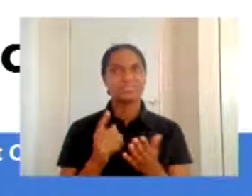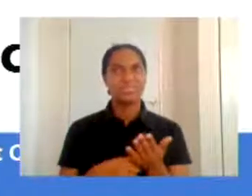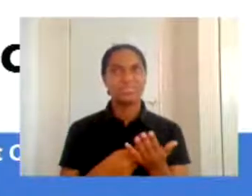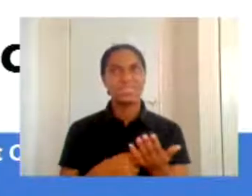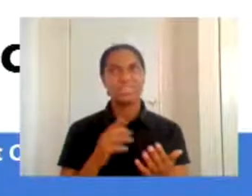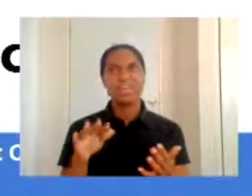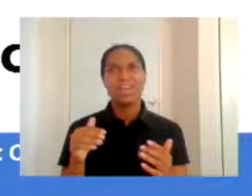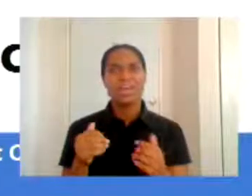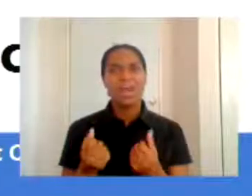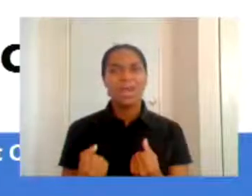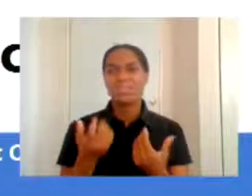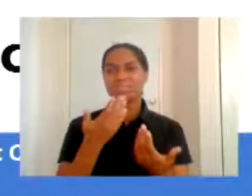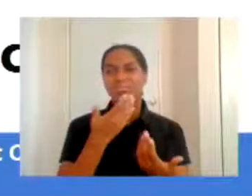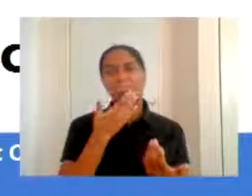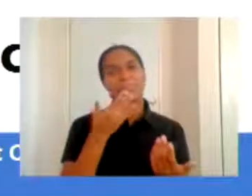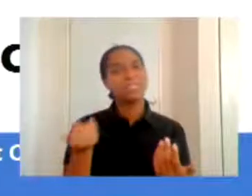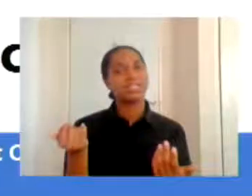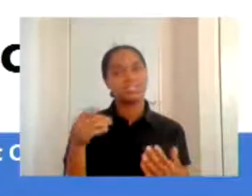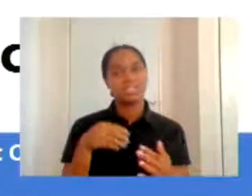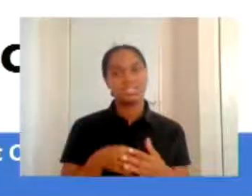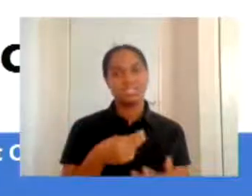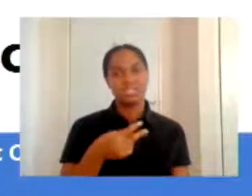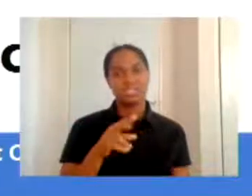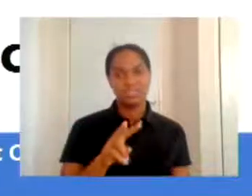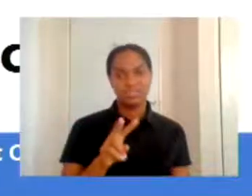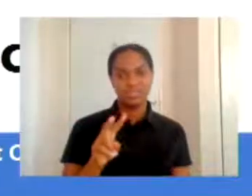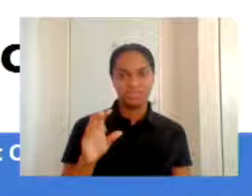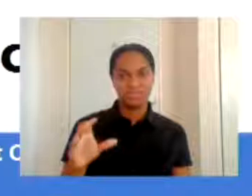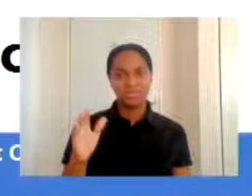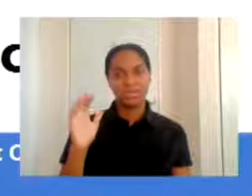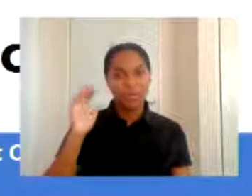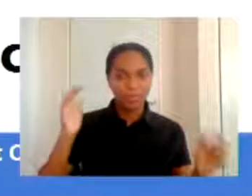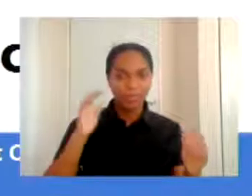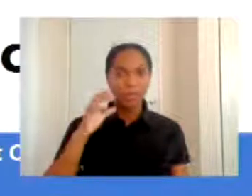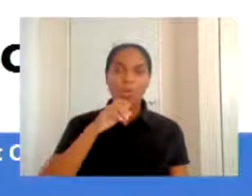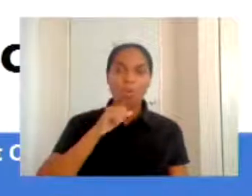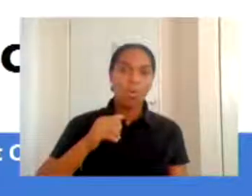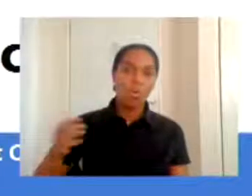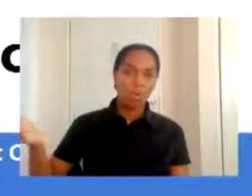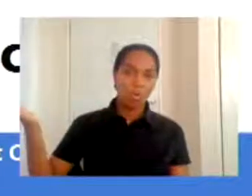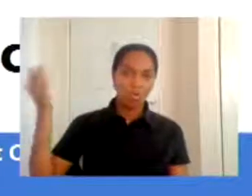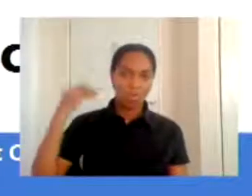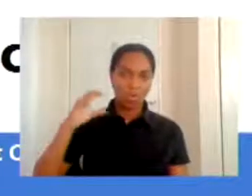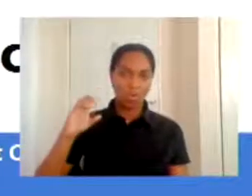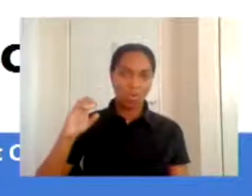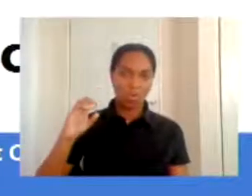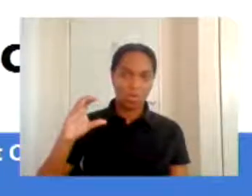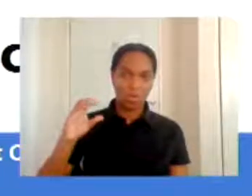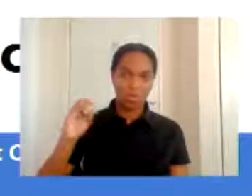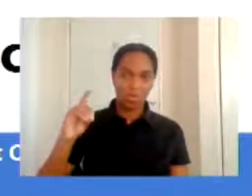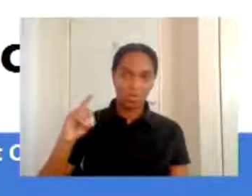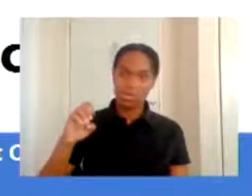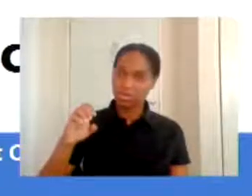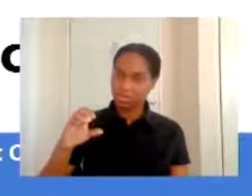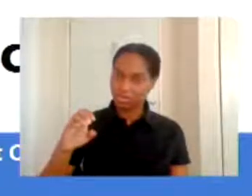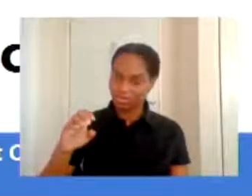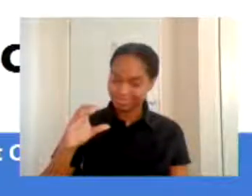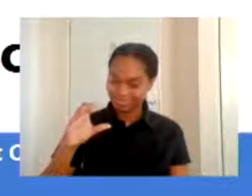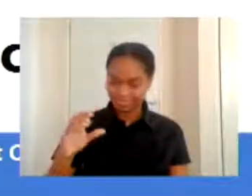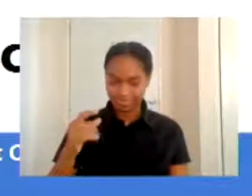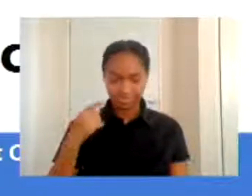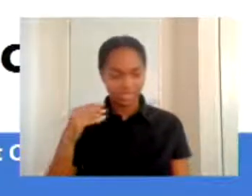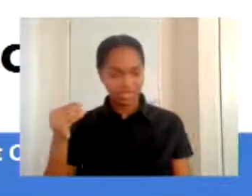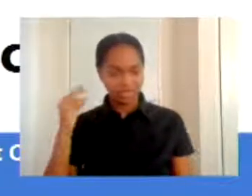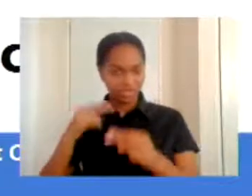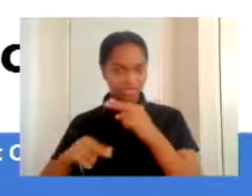how much better is HEVC or VVC compared to the older codecs? And so just to give you an idea of the history of